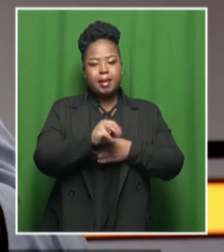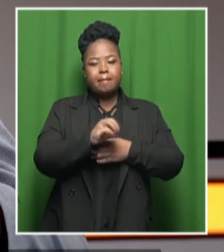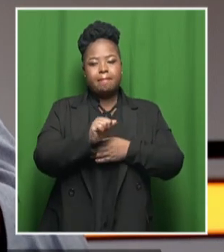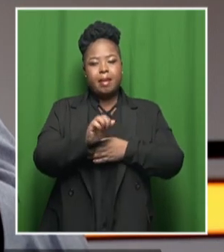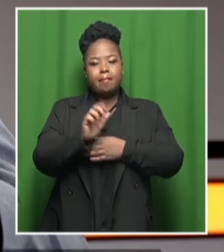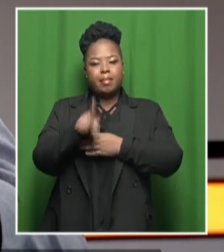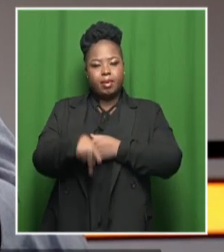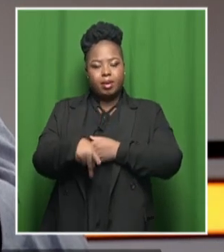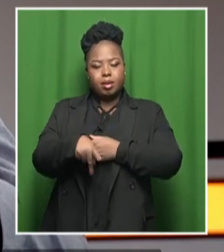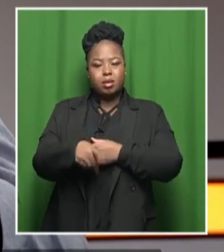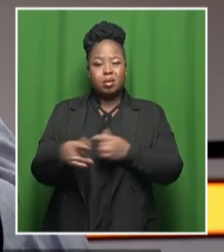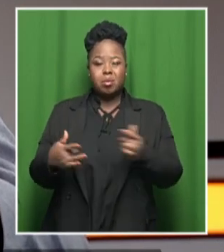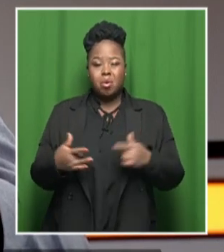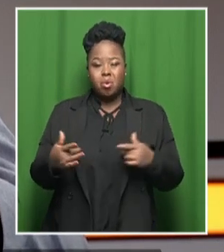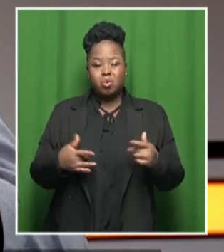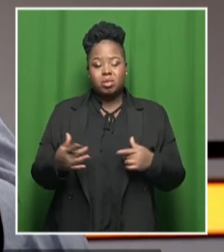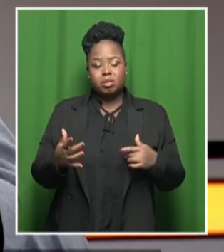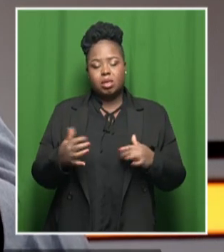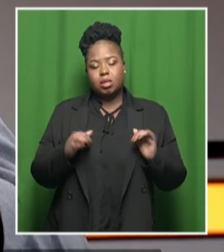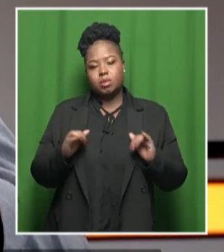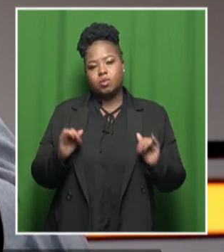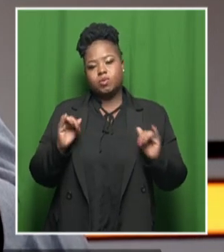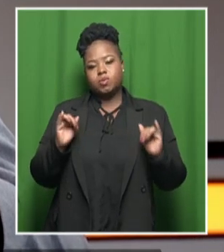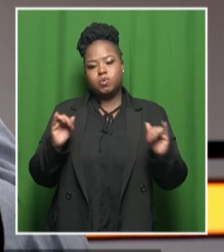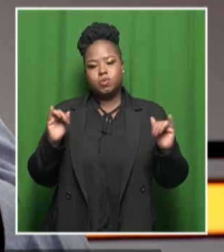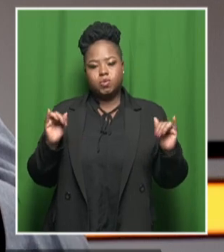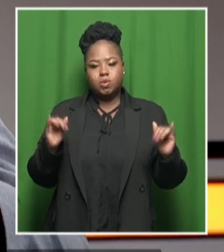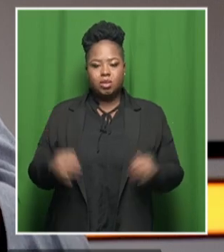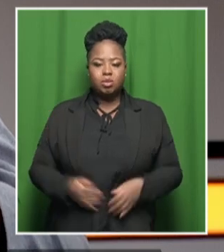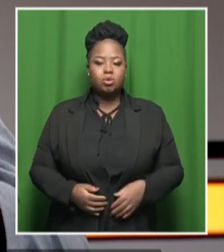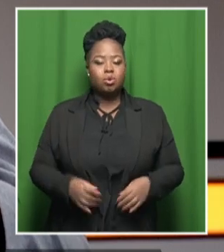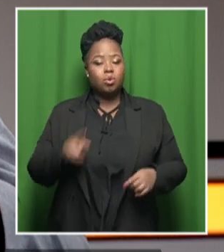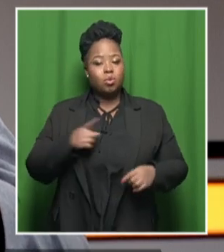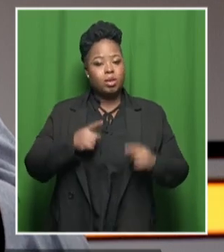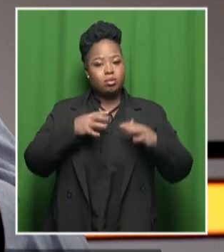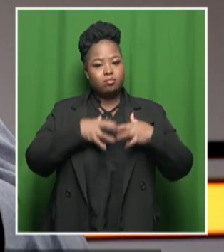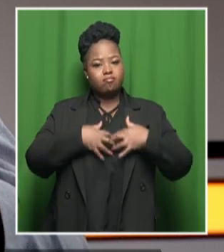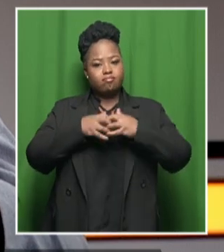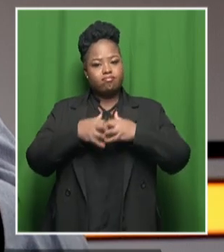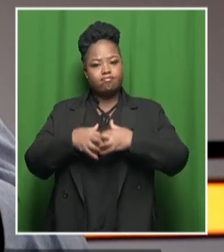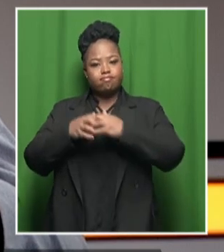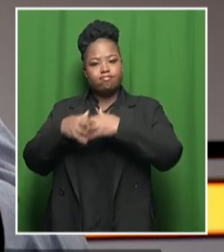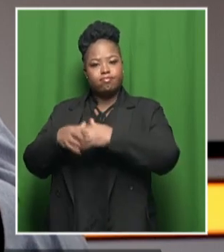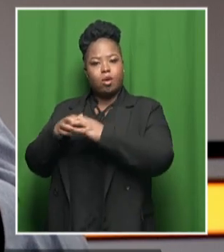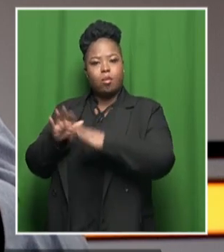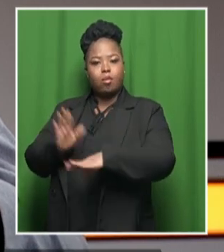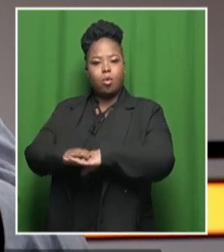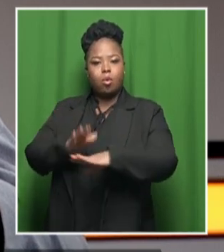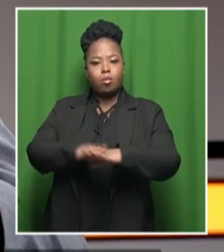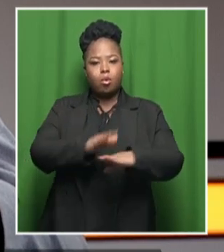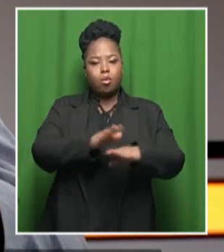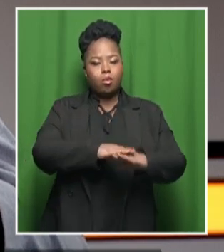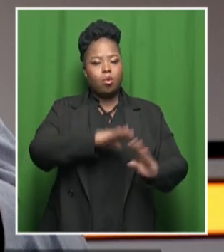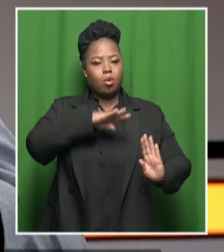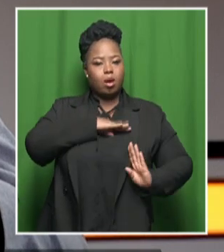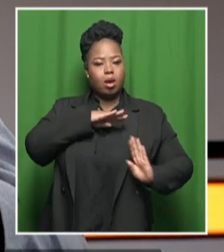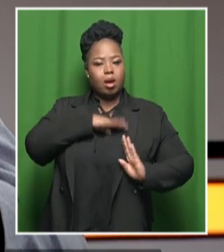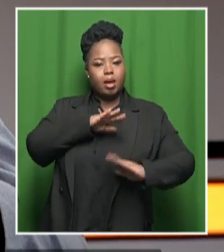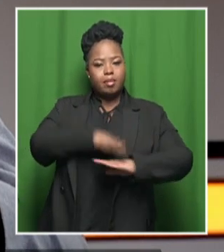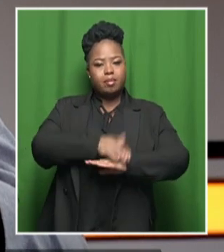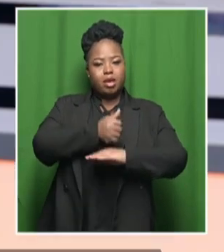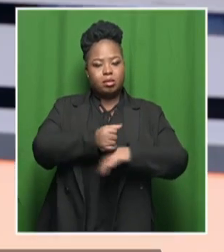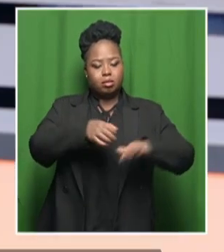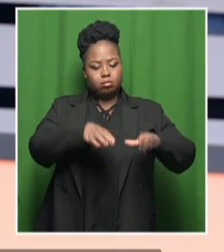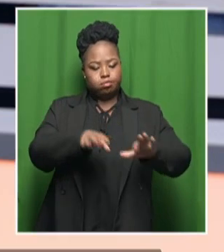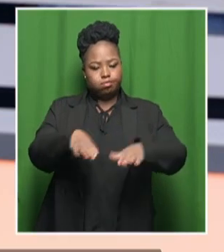concern about the establishment of more and more military bases on the continent, wherever. And